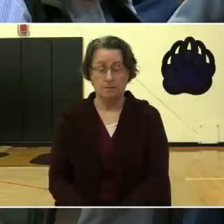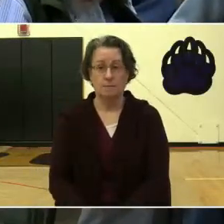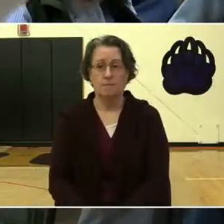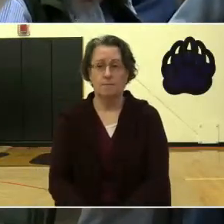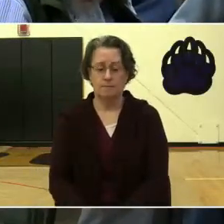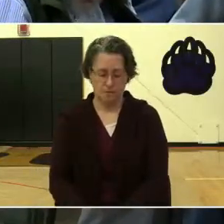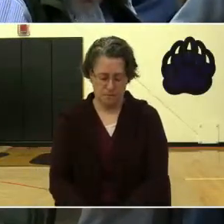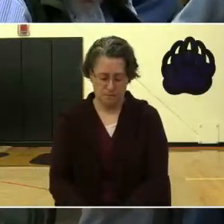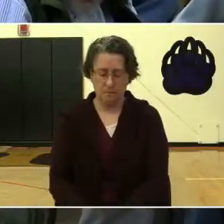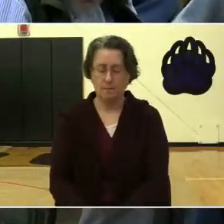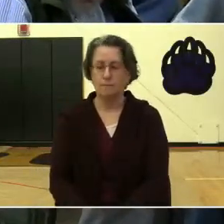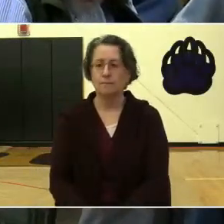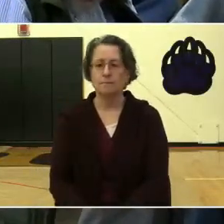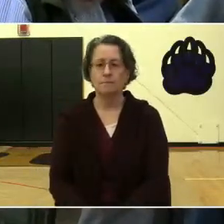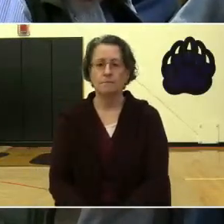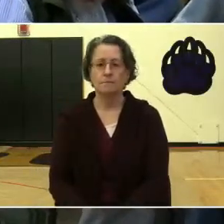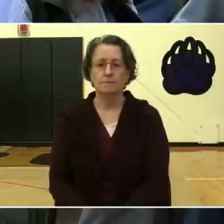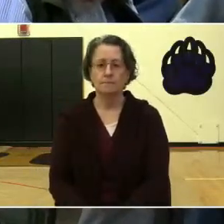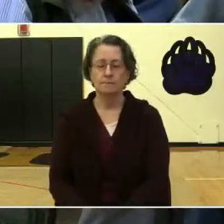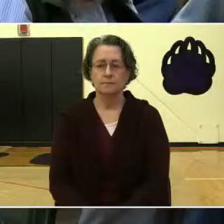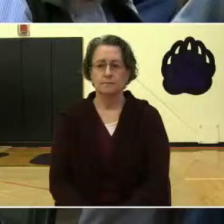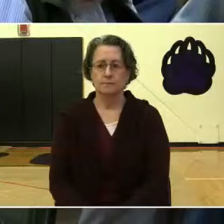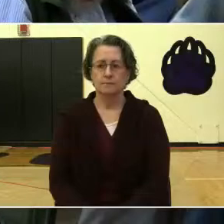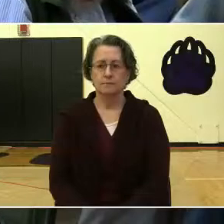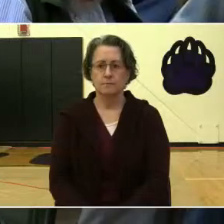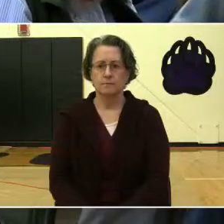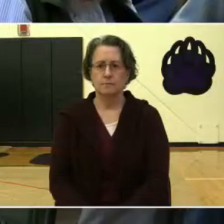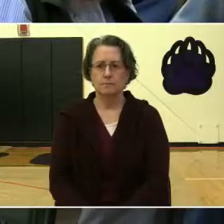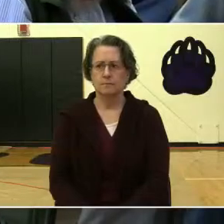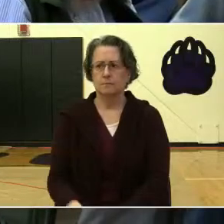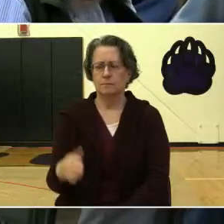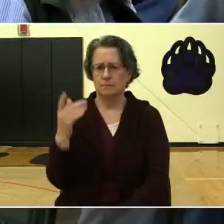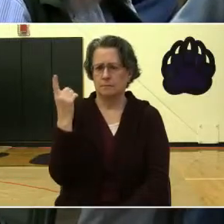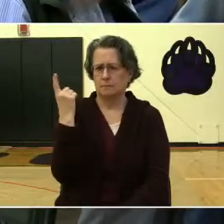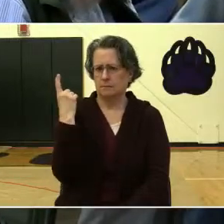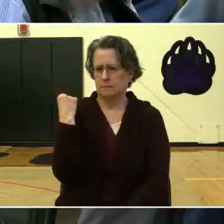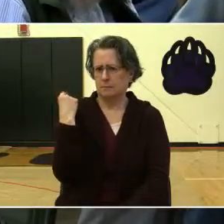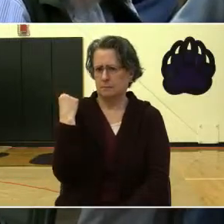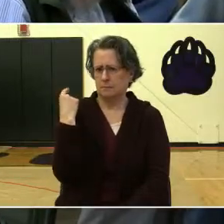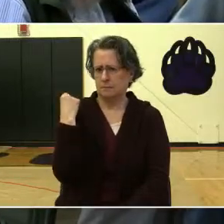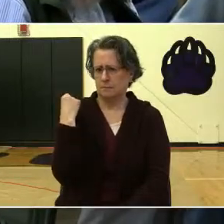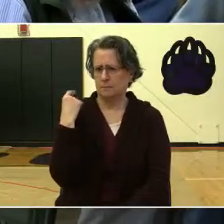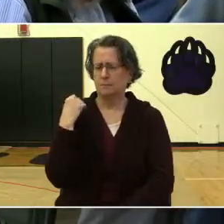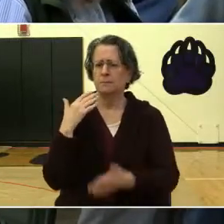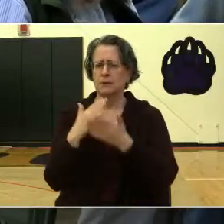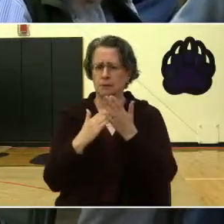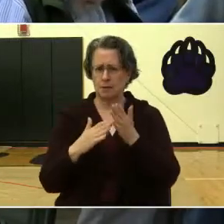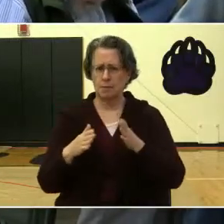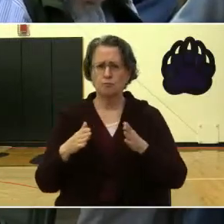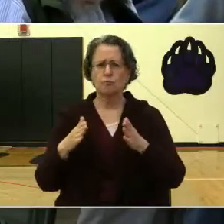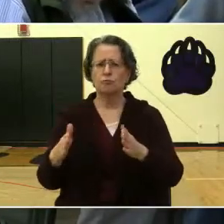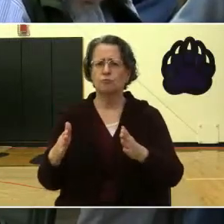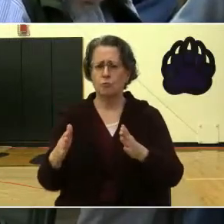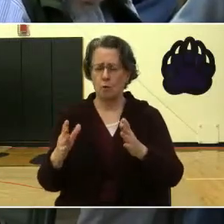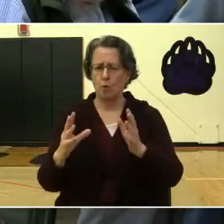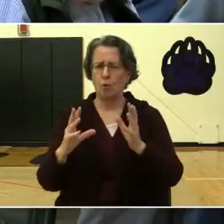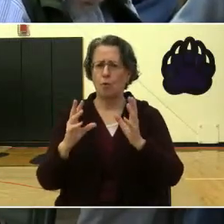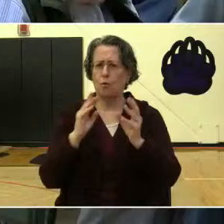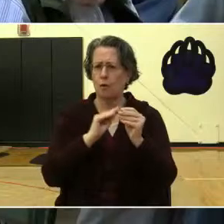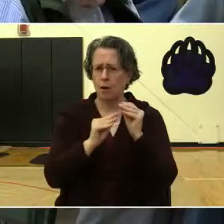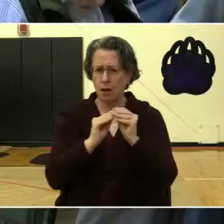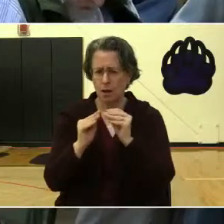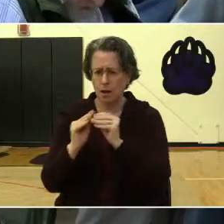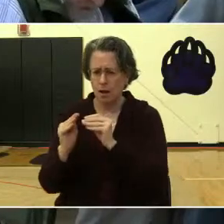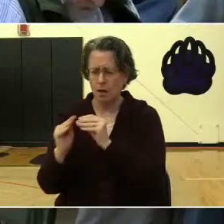I noticed that these uh work was done this last year or so reigning